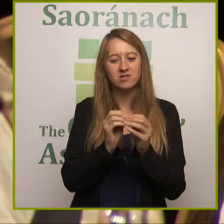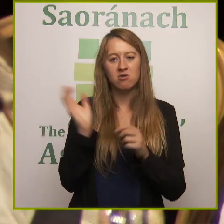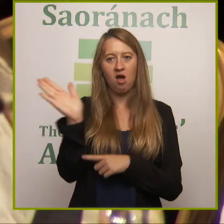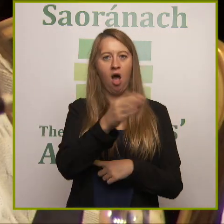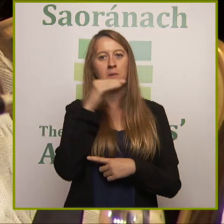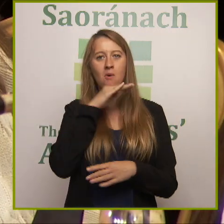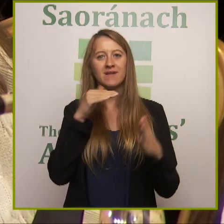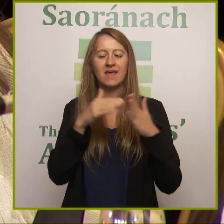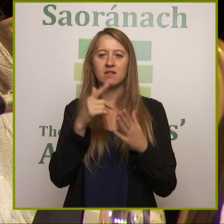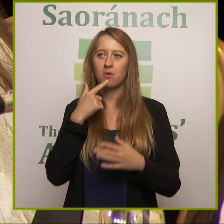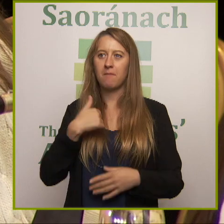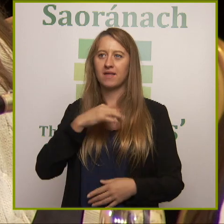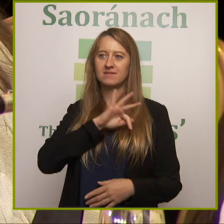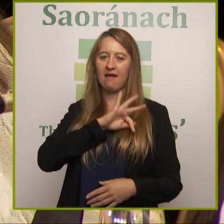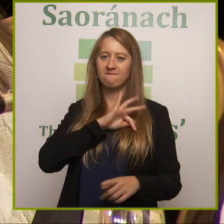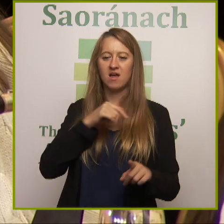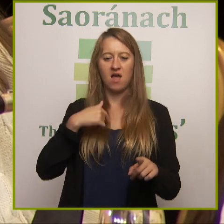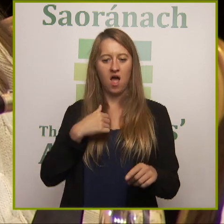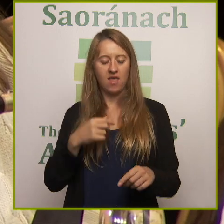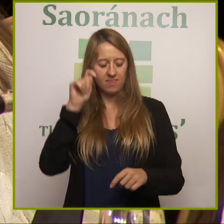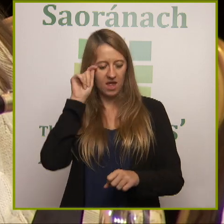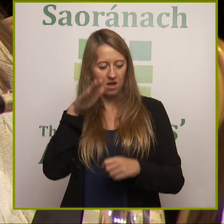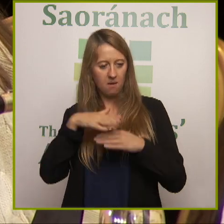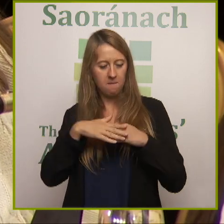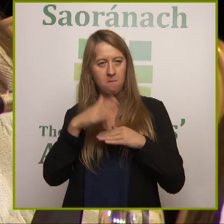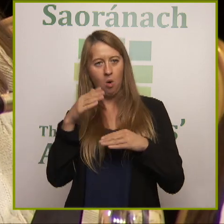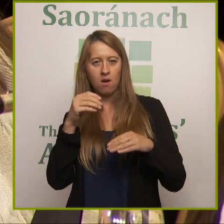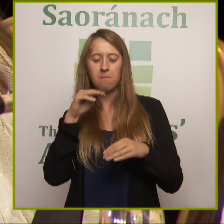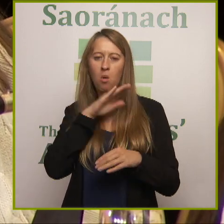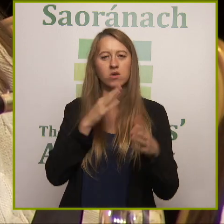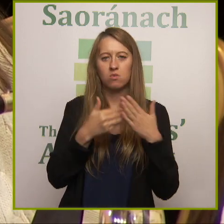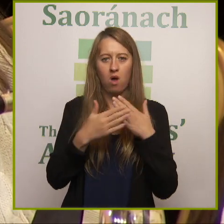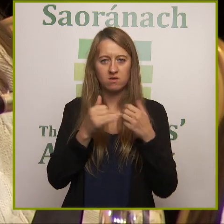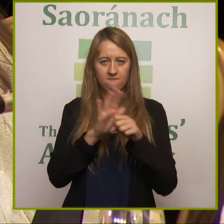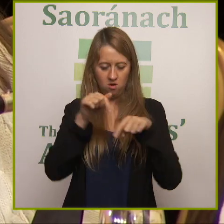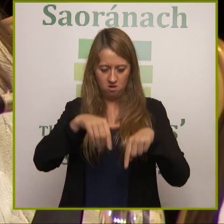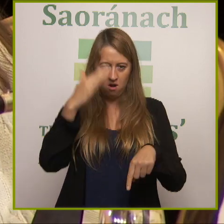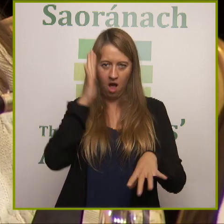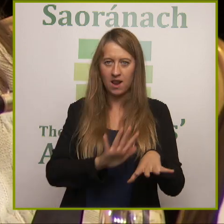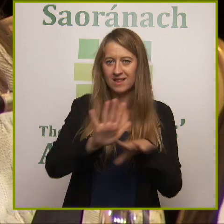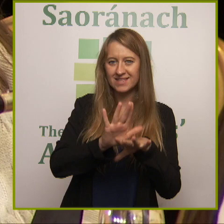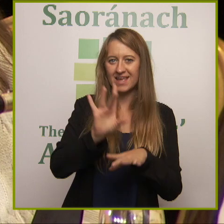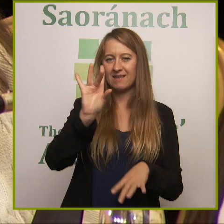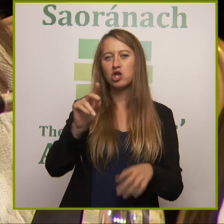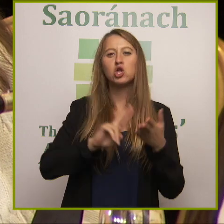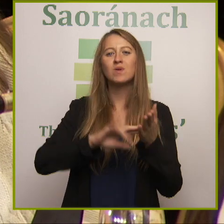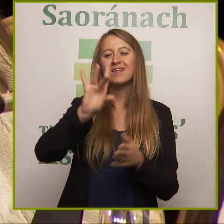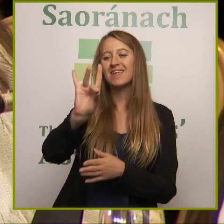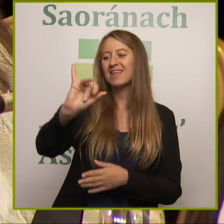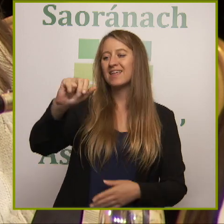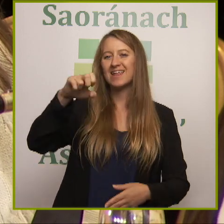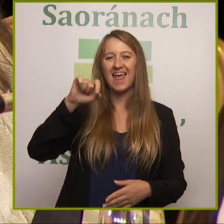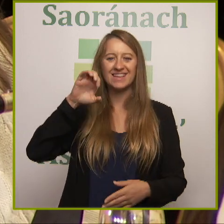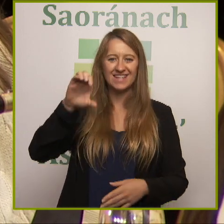think would be important to leading to a greener Ireland would be to use kinetic energy in the form of people walking or cars driving on roads